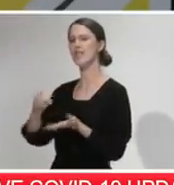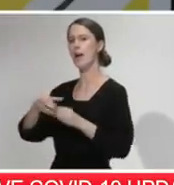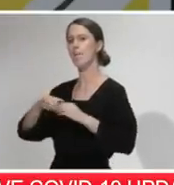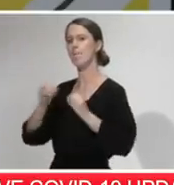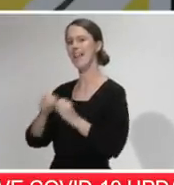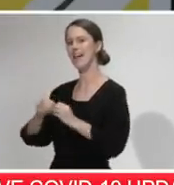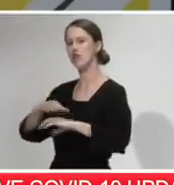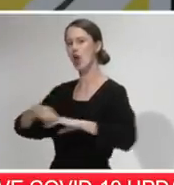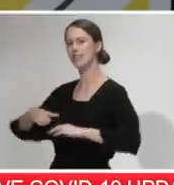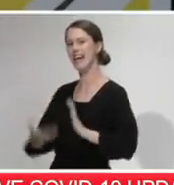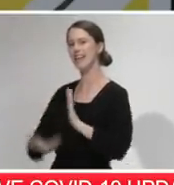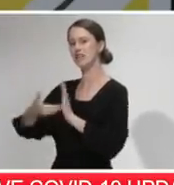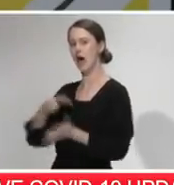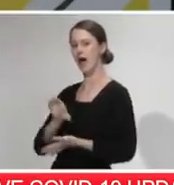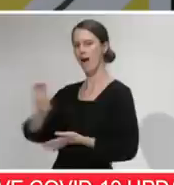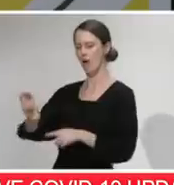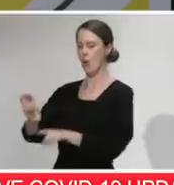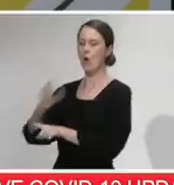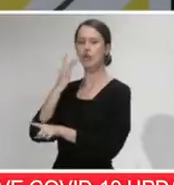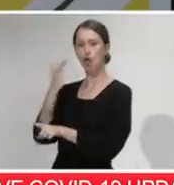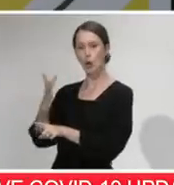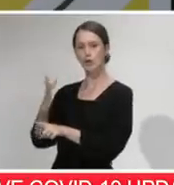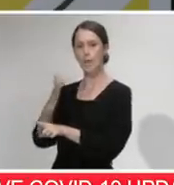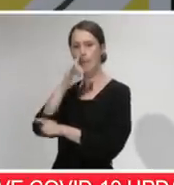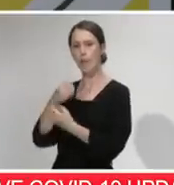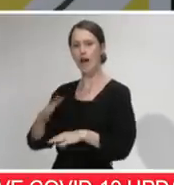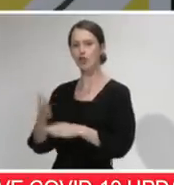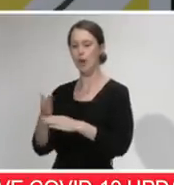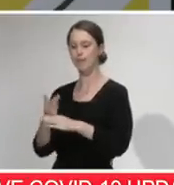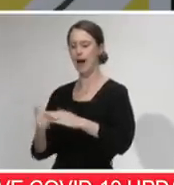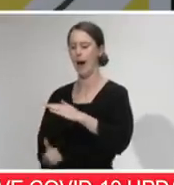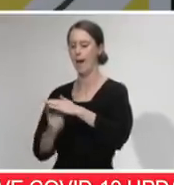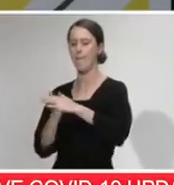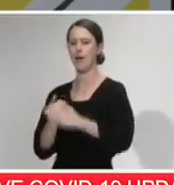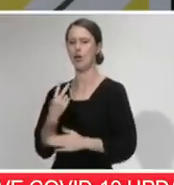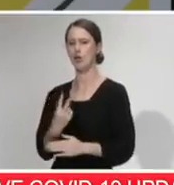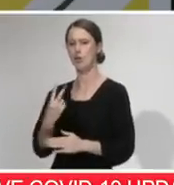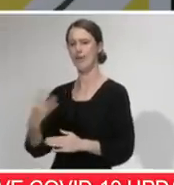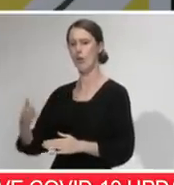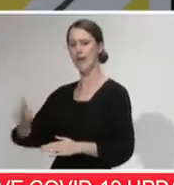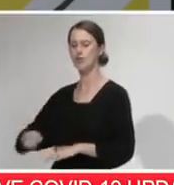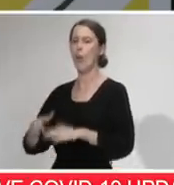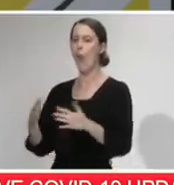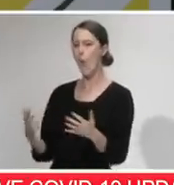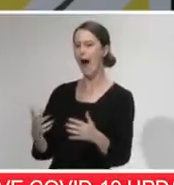government support for workers and businesses and shows unemployment peaking at 224,000 or